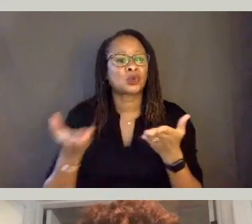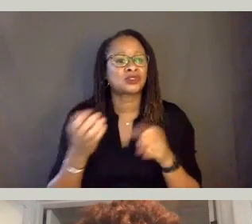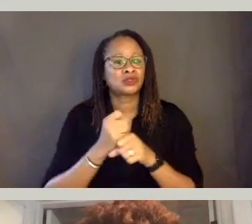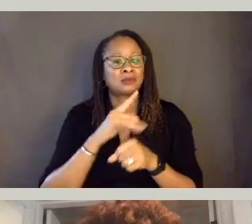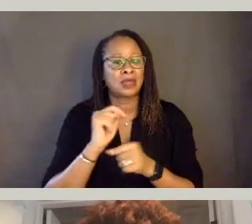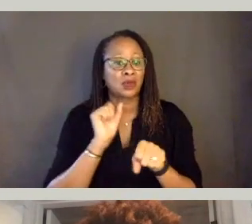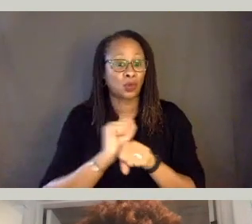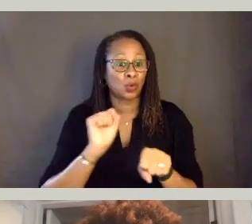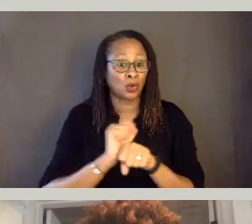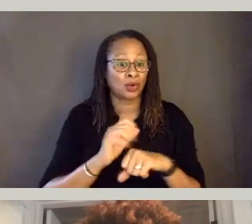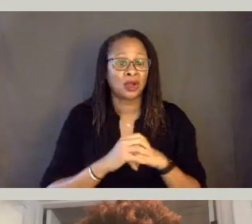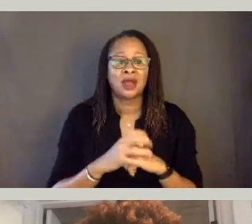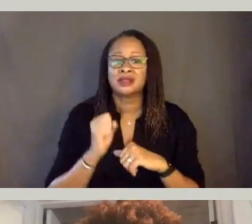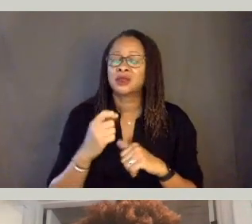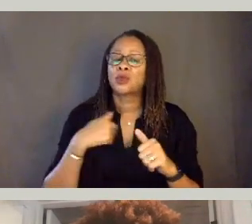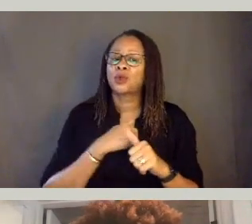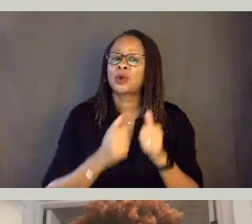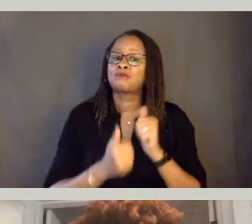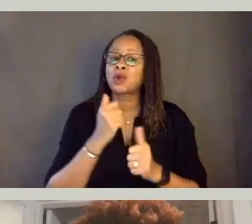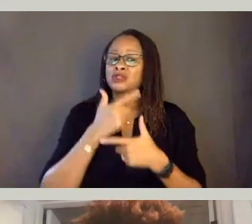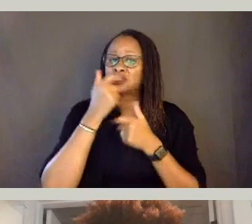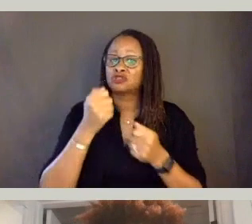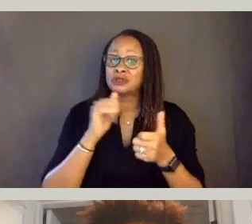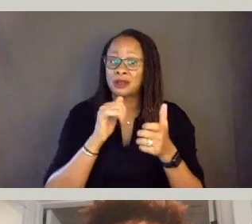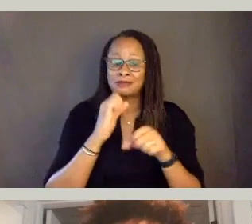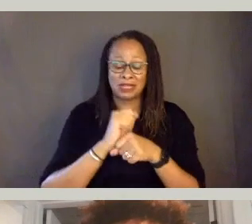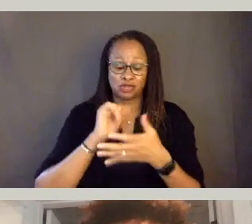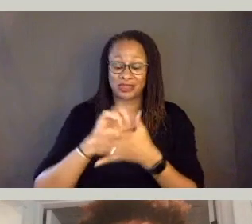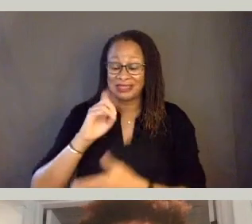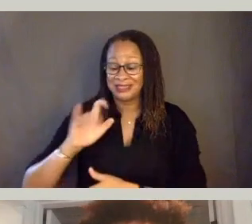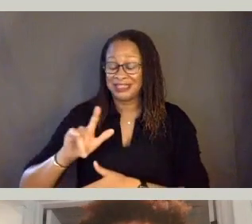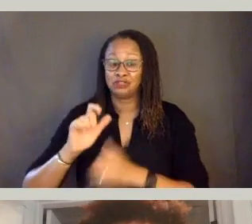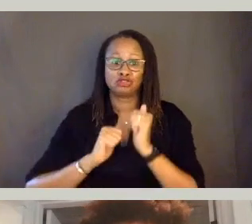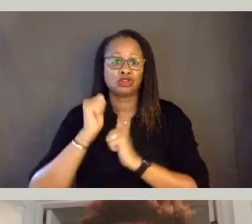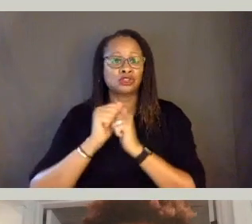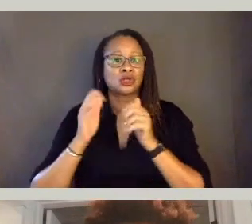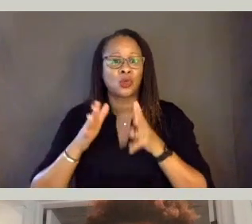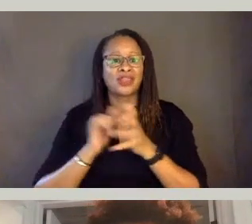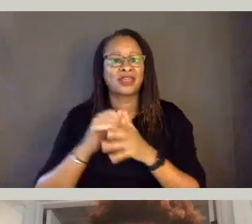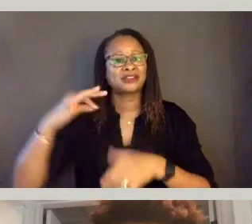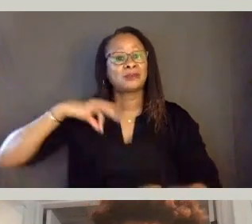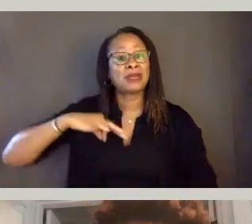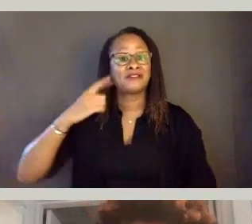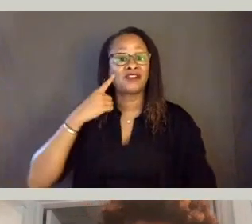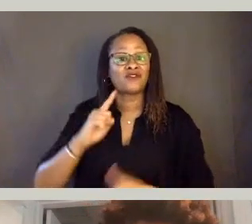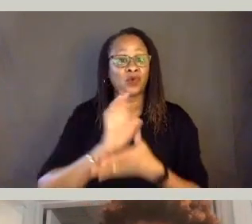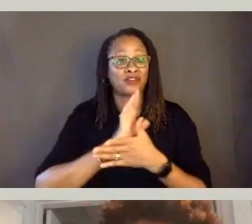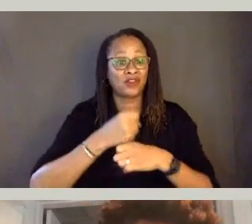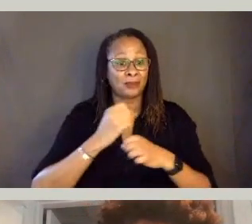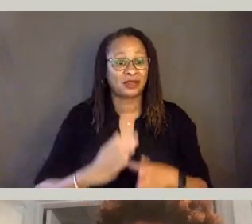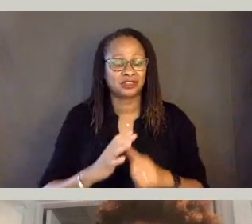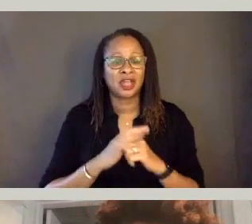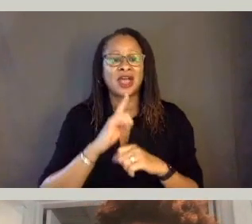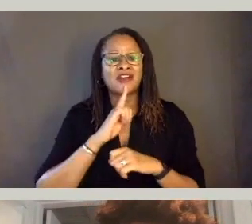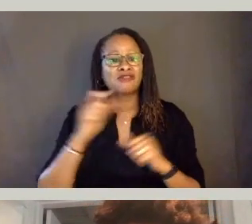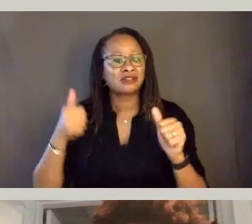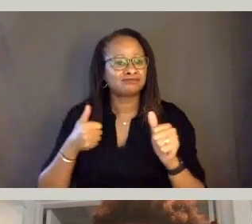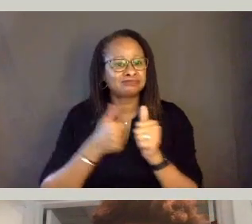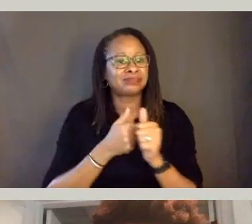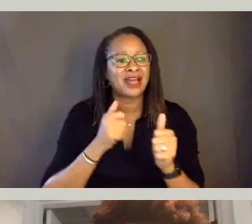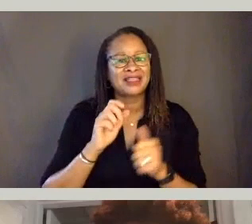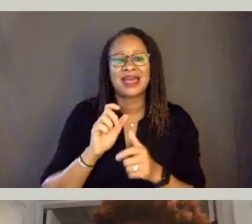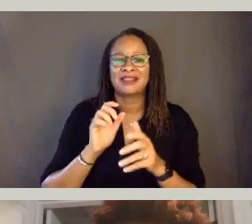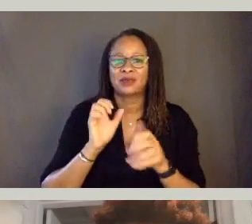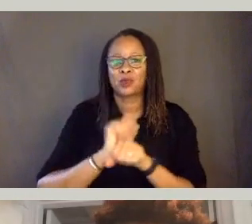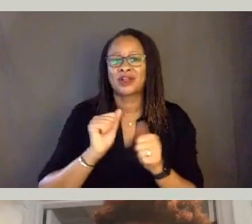that we're most interested in making sure that the deals are structured in ways that are advantageous for filmmakers, and really glad for the work of the DPA that's addressing a